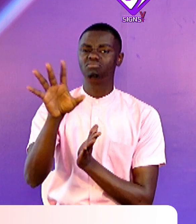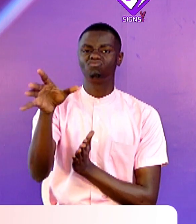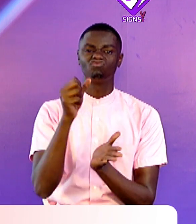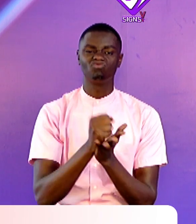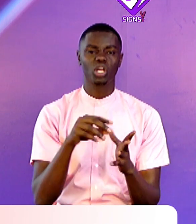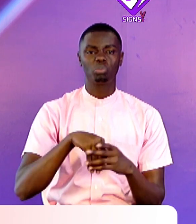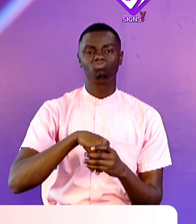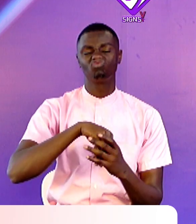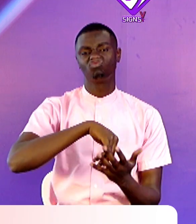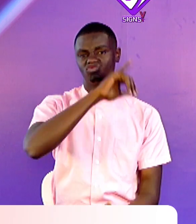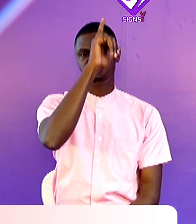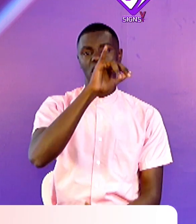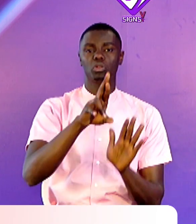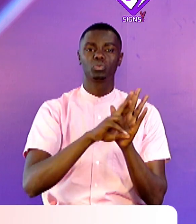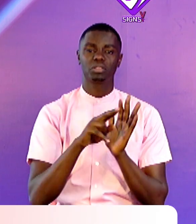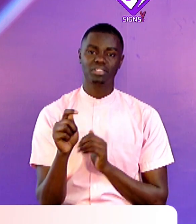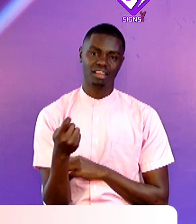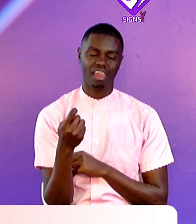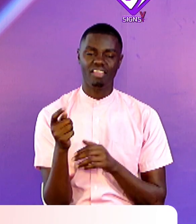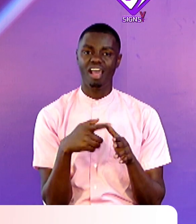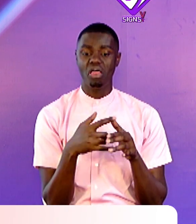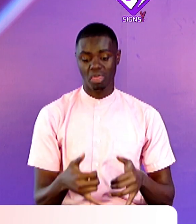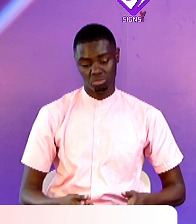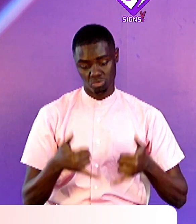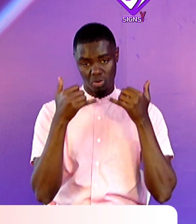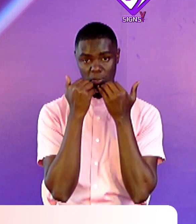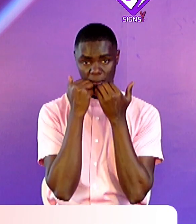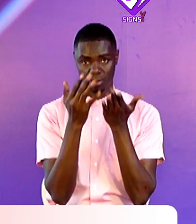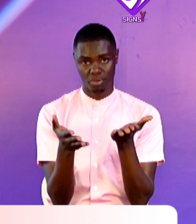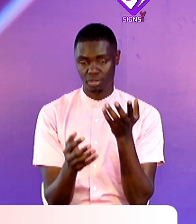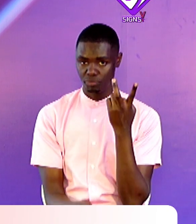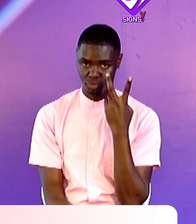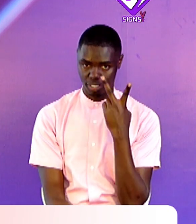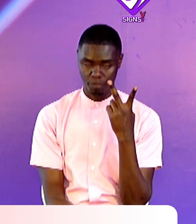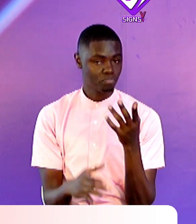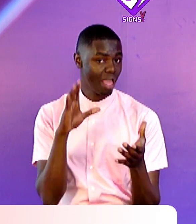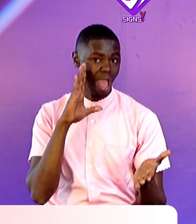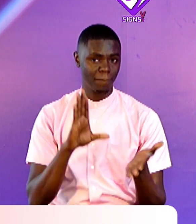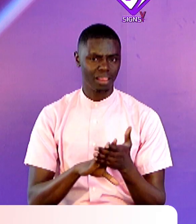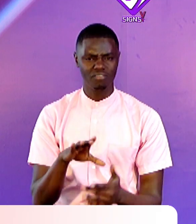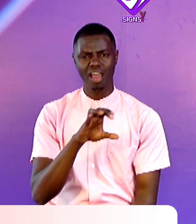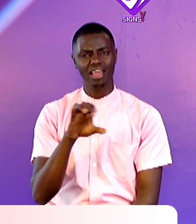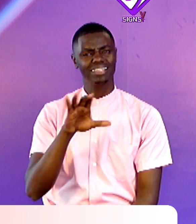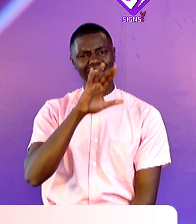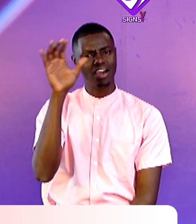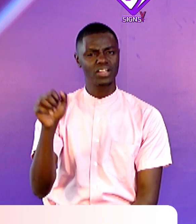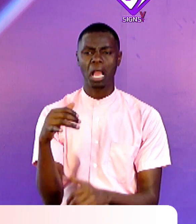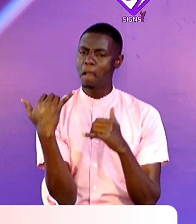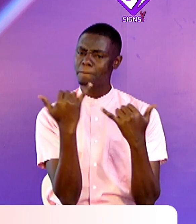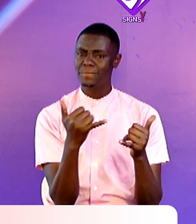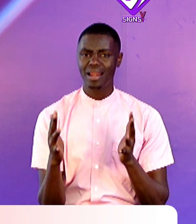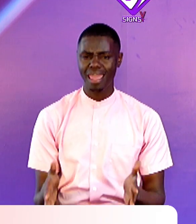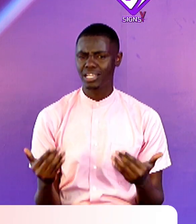go and represent Kenya and brings us no trophies. So I believe that East Africa, the players that we